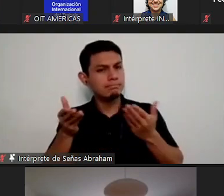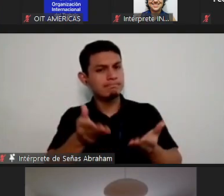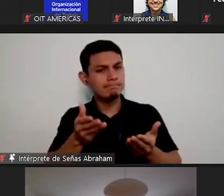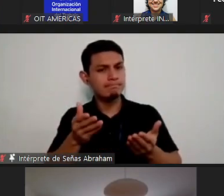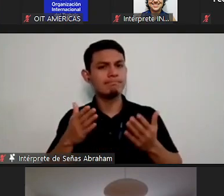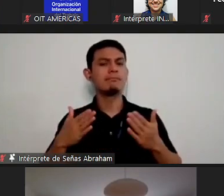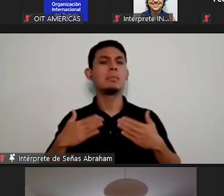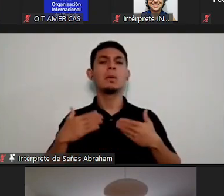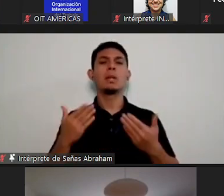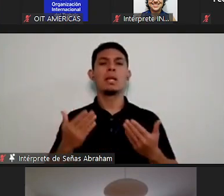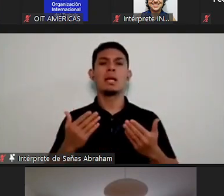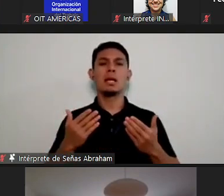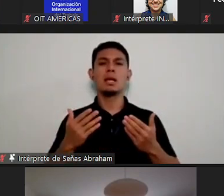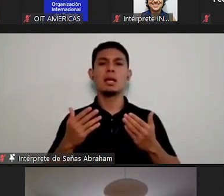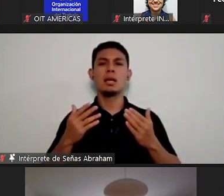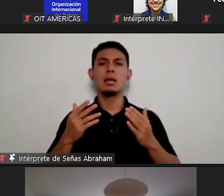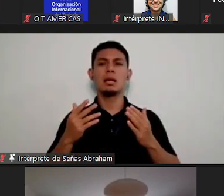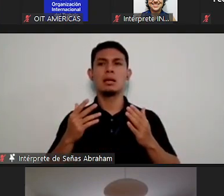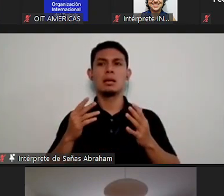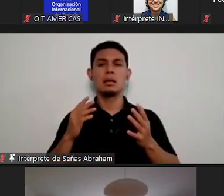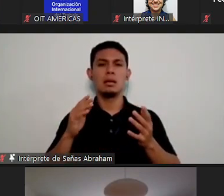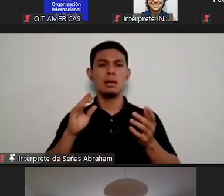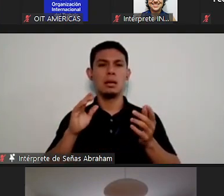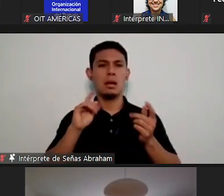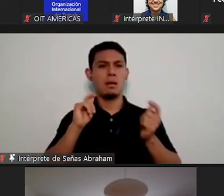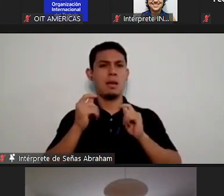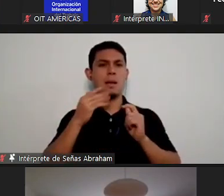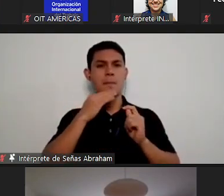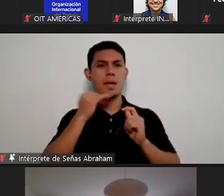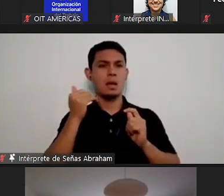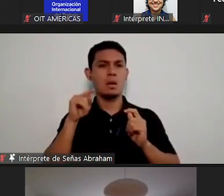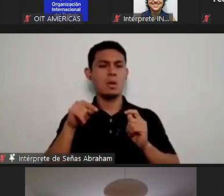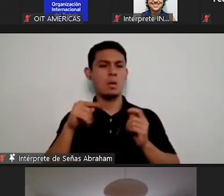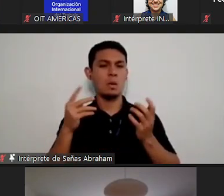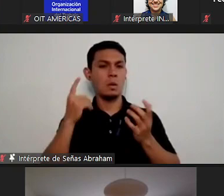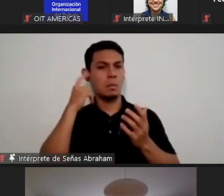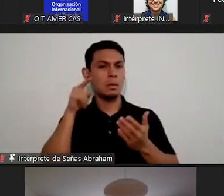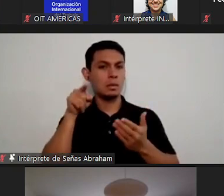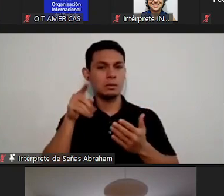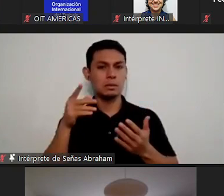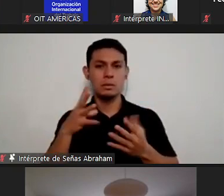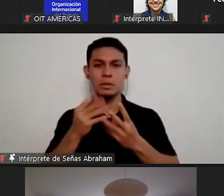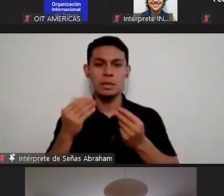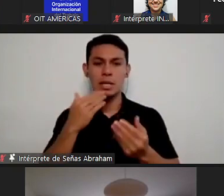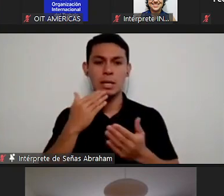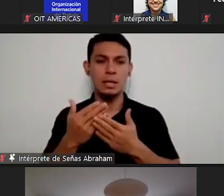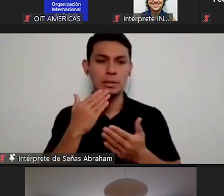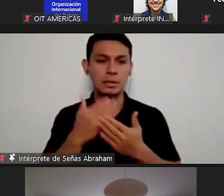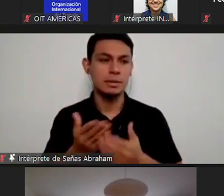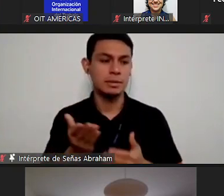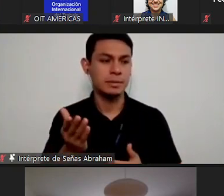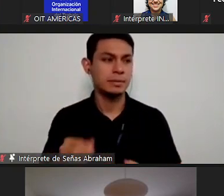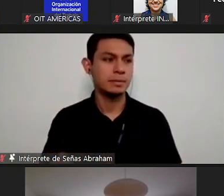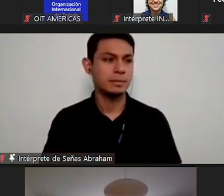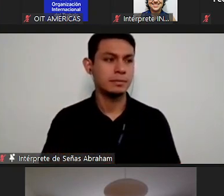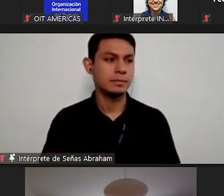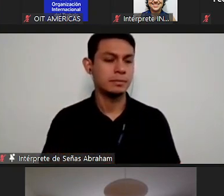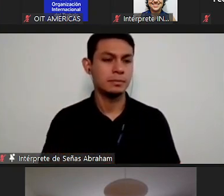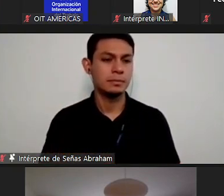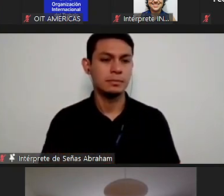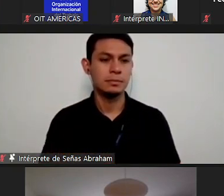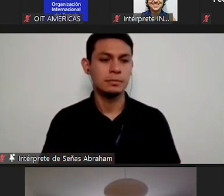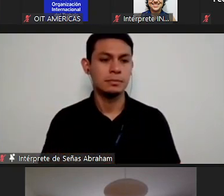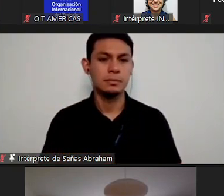on trying to mitigate these uh dynamics uh thank you very much gabriel do you have the